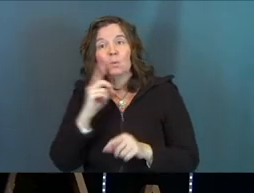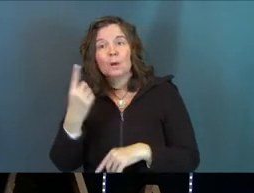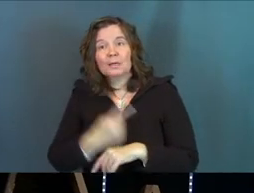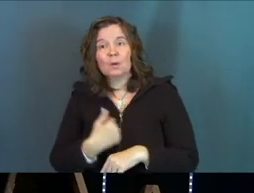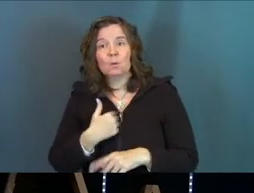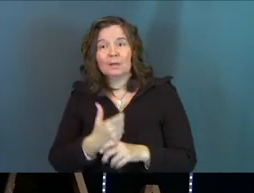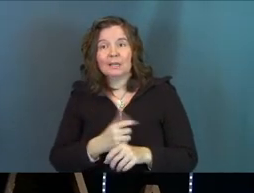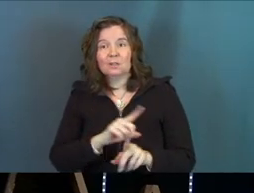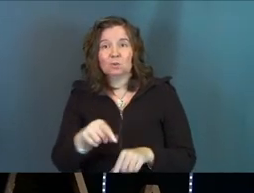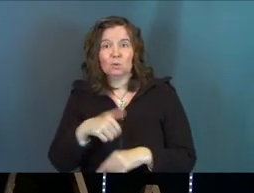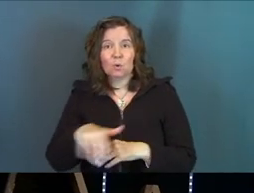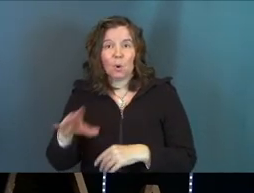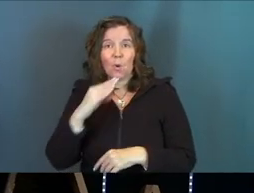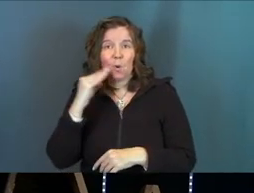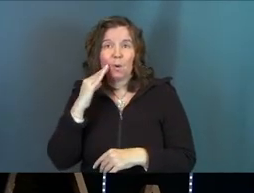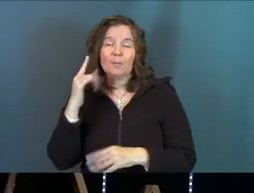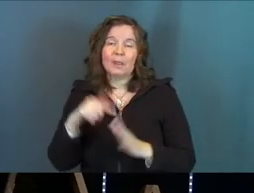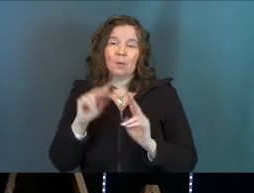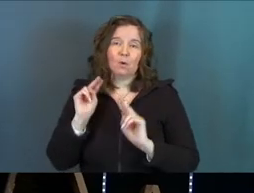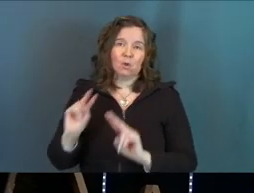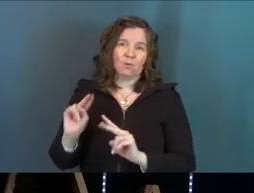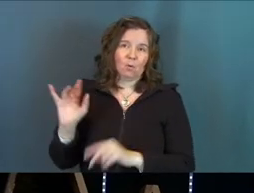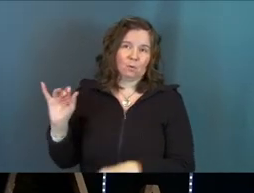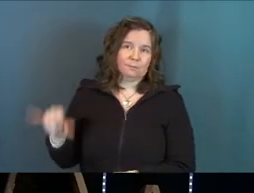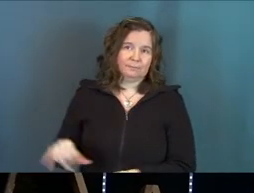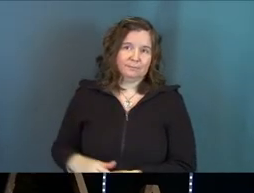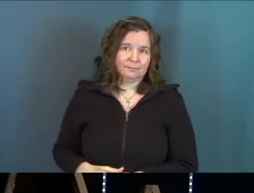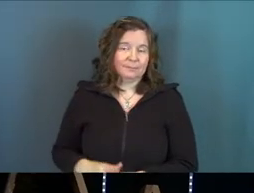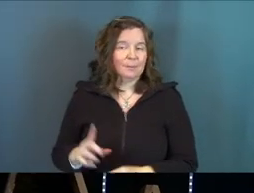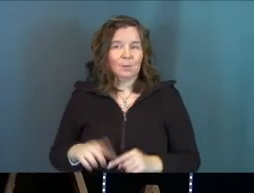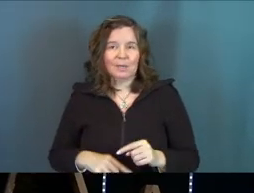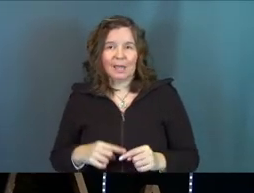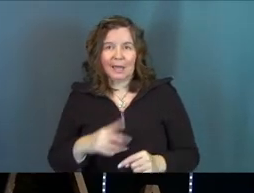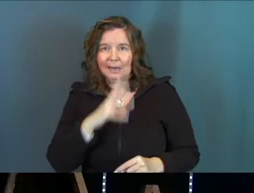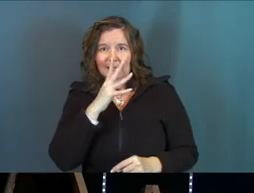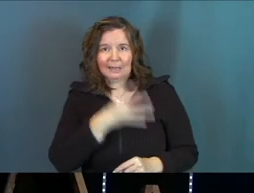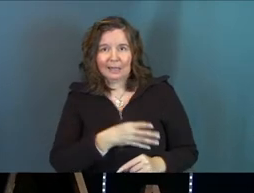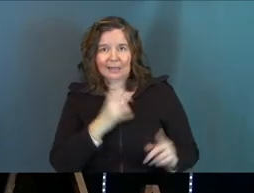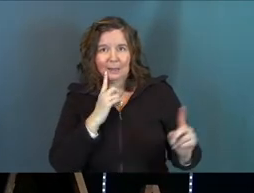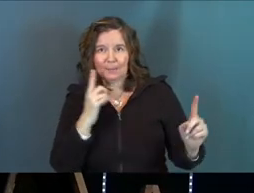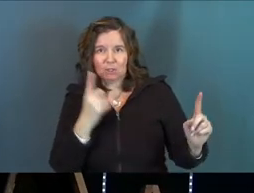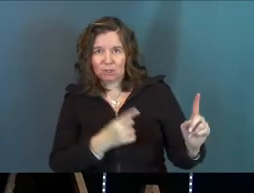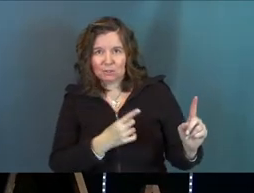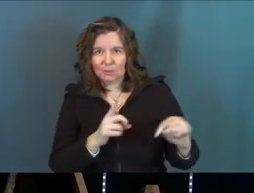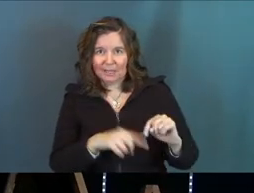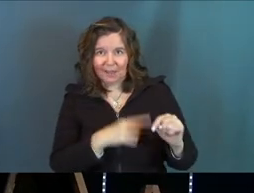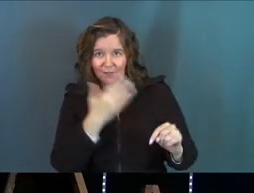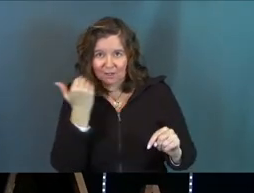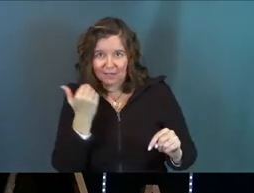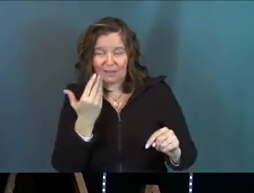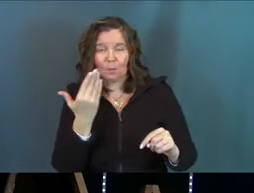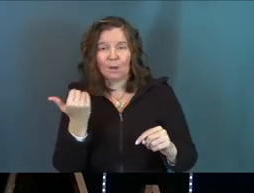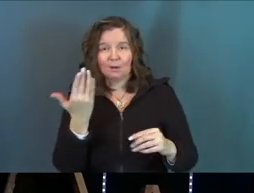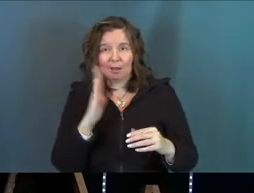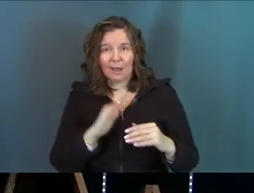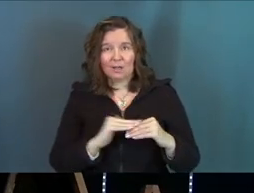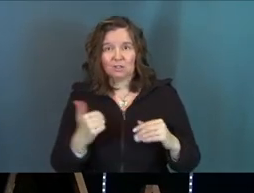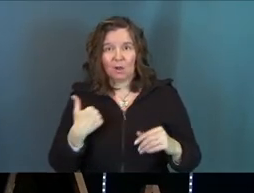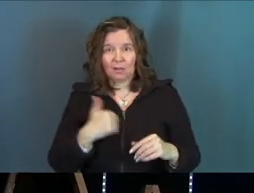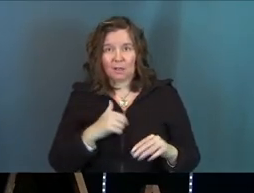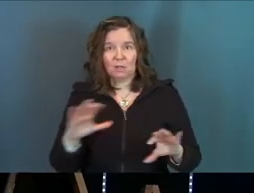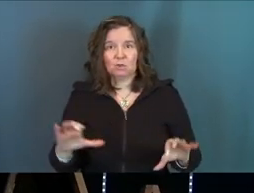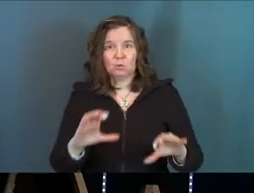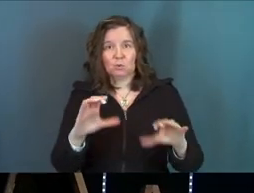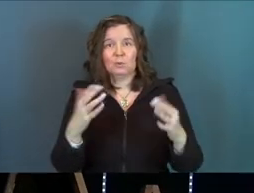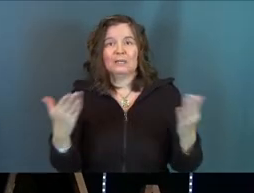one day we all get to go home. And that's what we look forward to. But we can't neglect the mission. We can't forget what God is calling